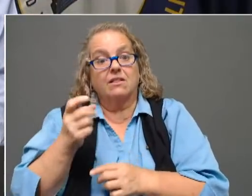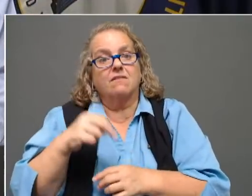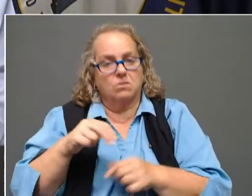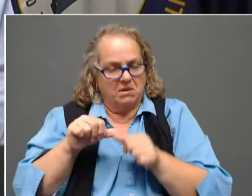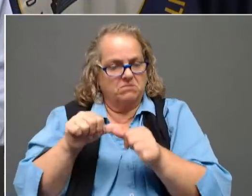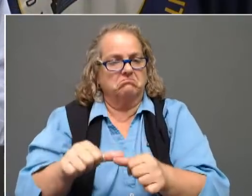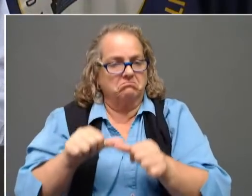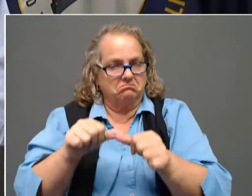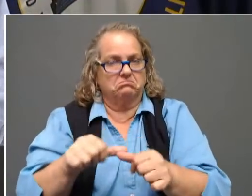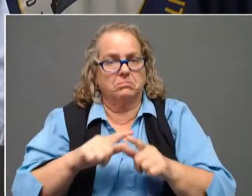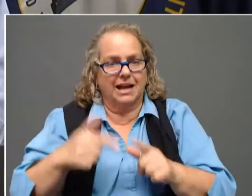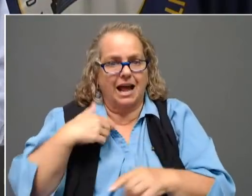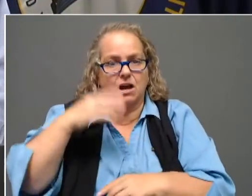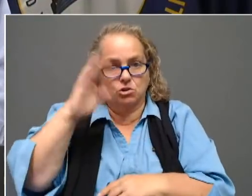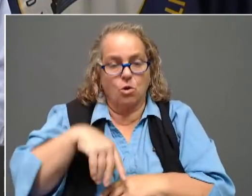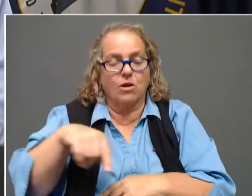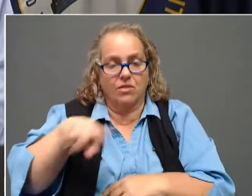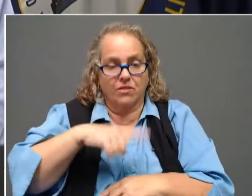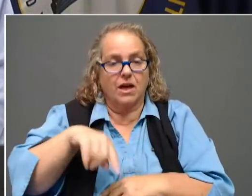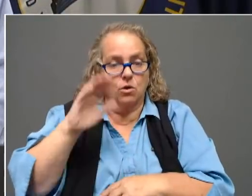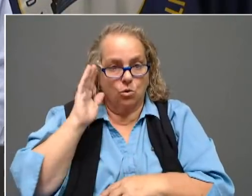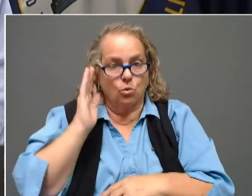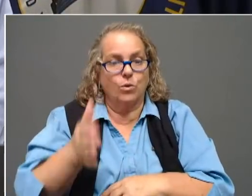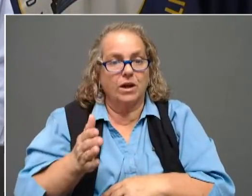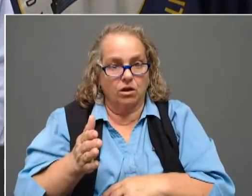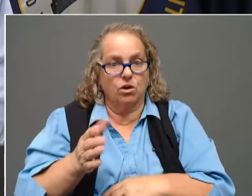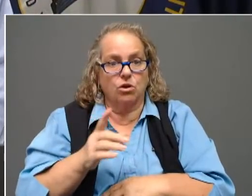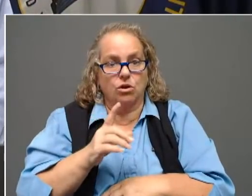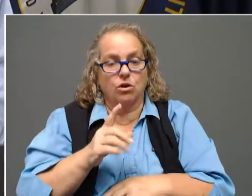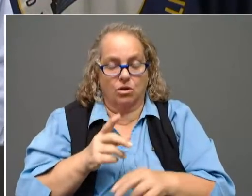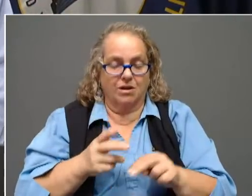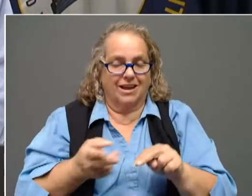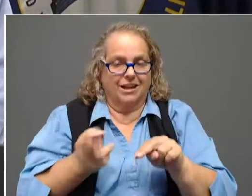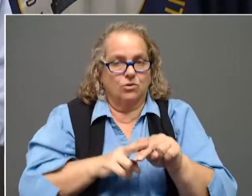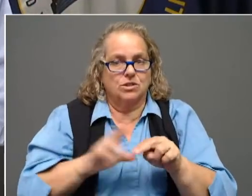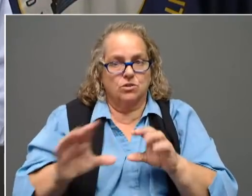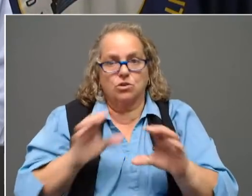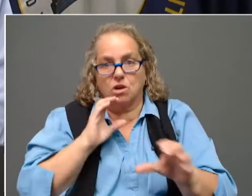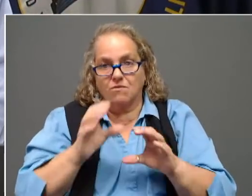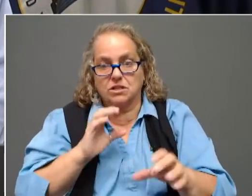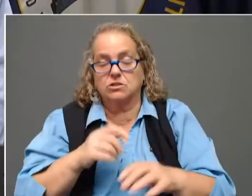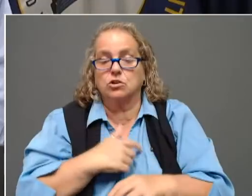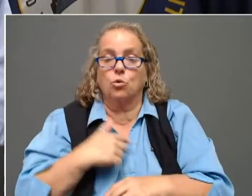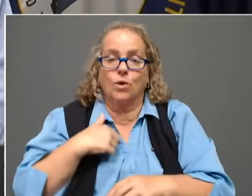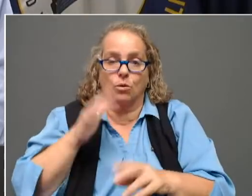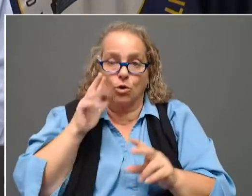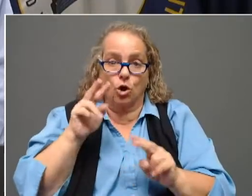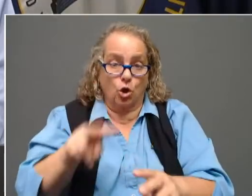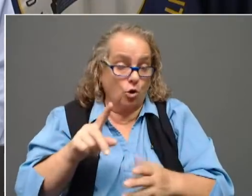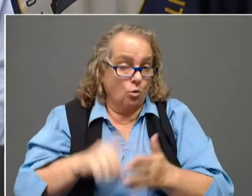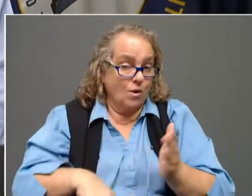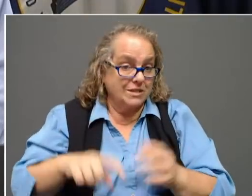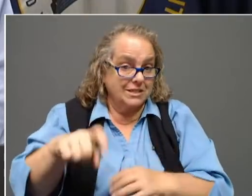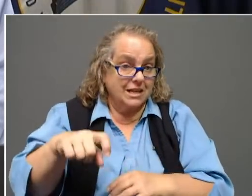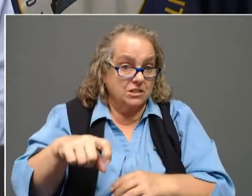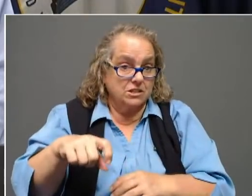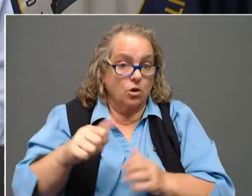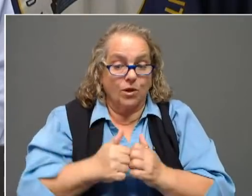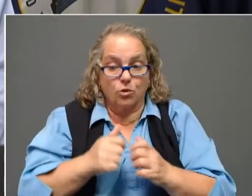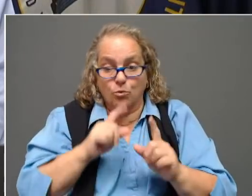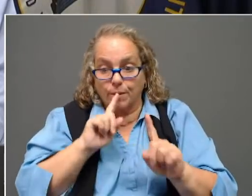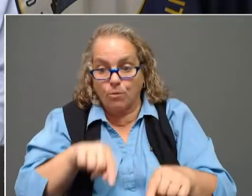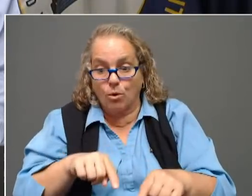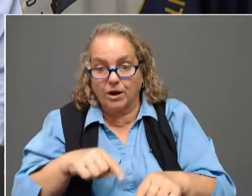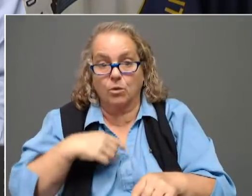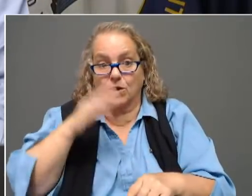I know that they will certainly intensify. We're going to look at what's necessary as far as reporting. You know, we had one